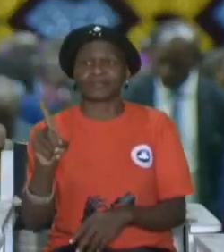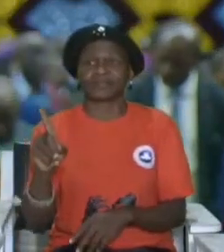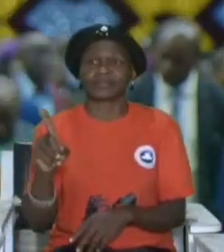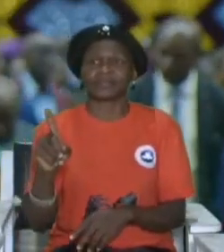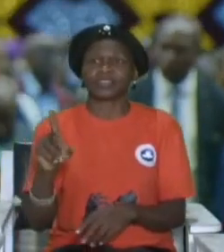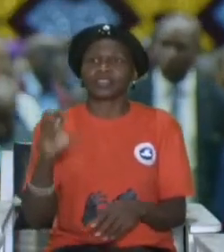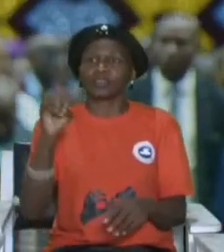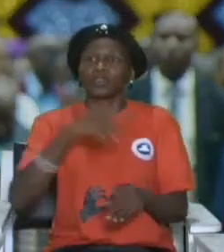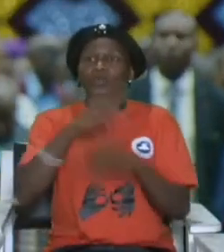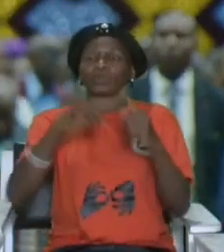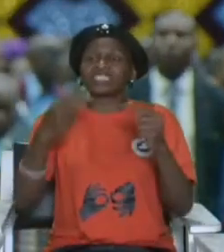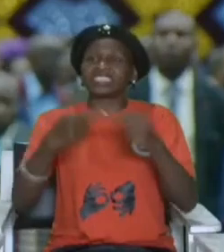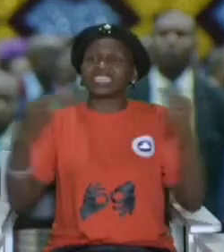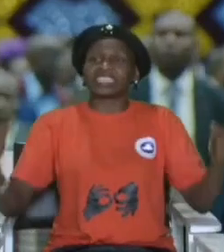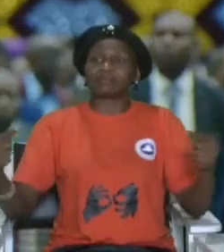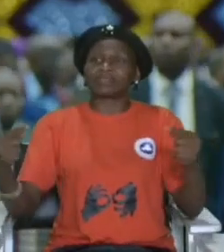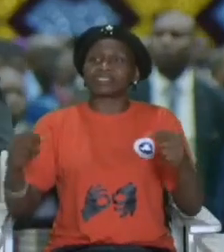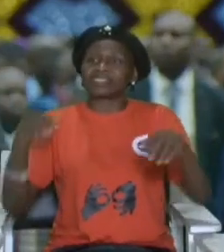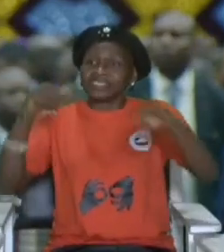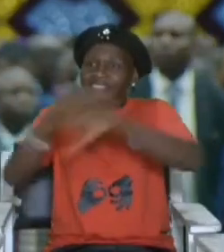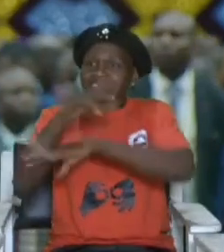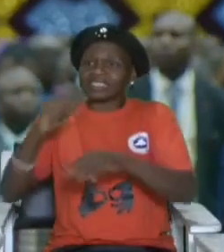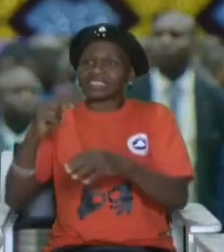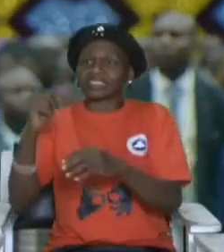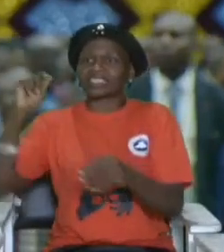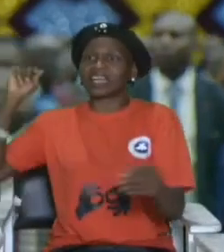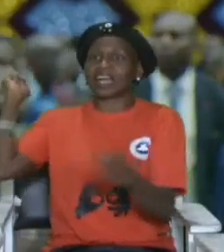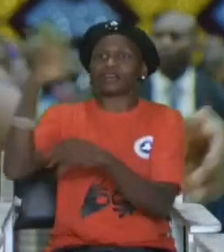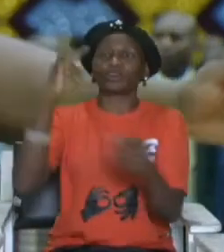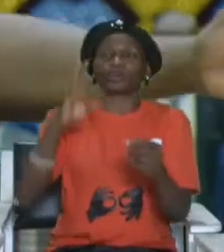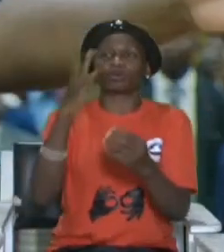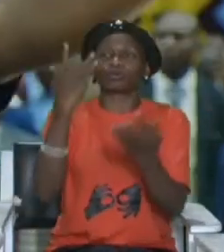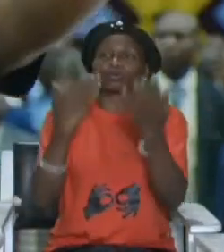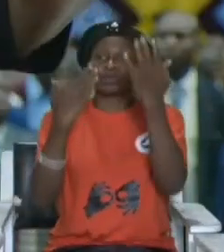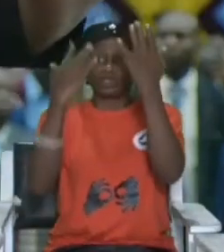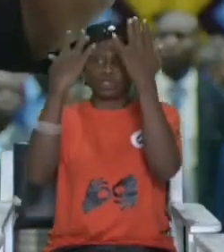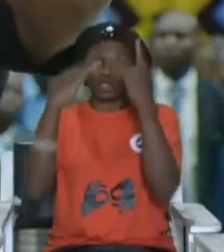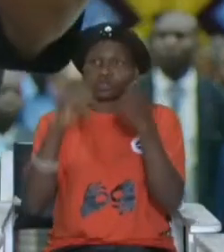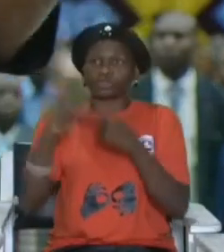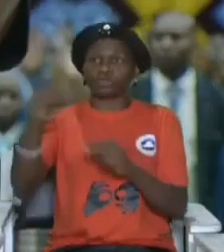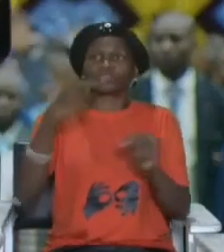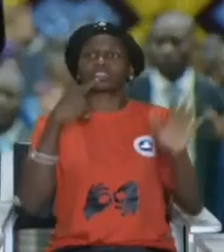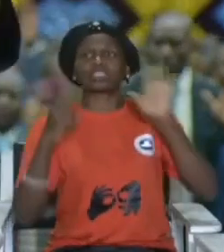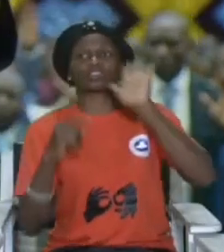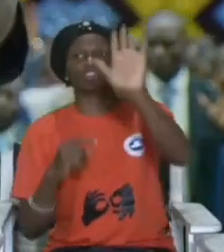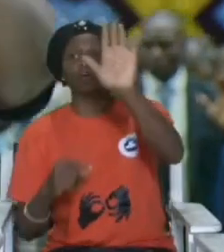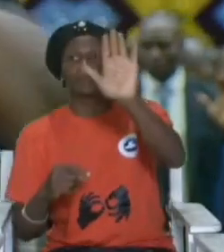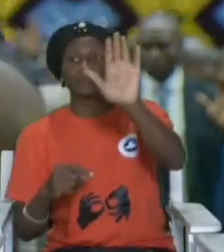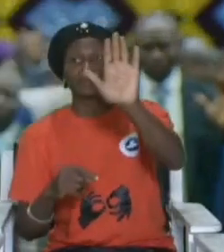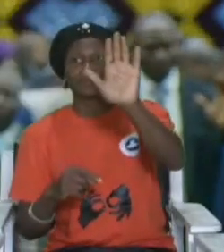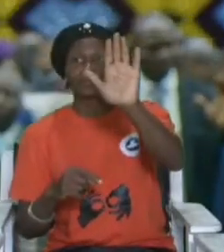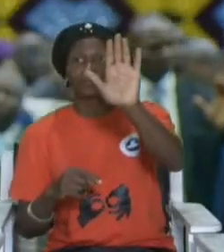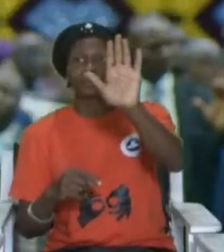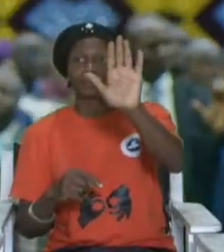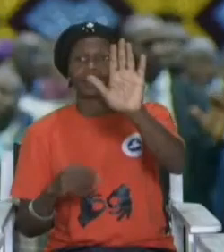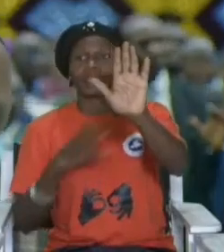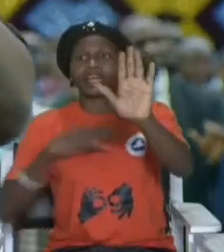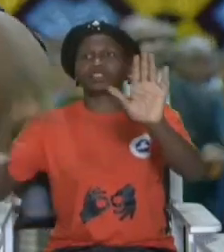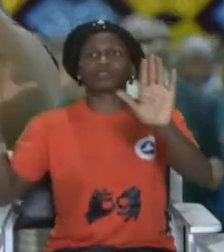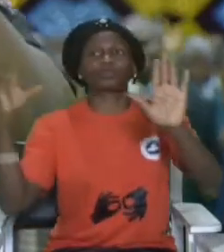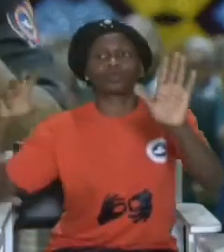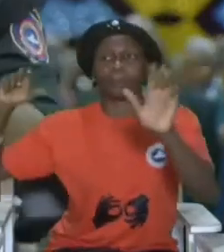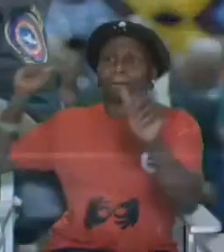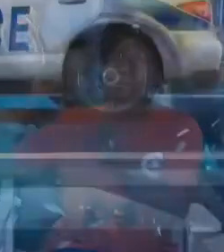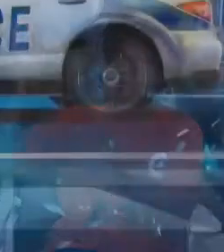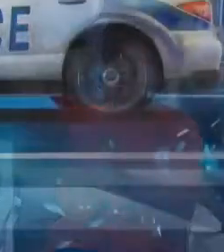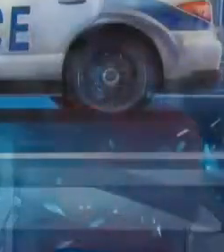So when the enemy sends the arrow of sorrow towards you, you will tell him, stop. And then